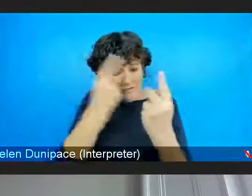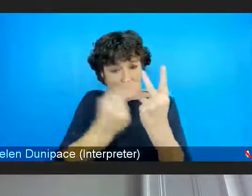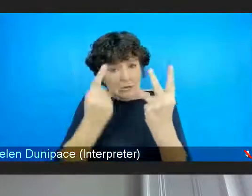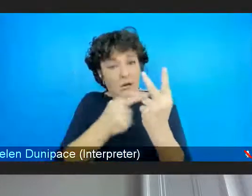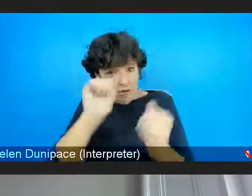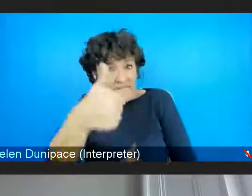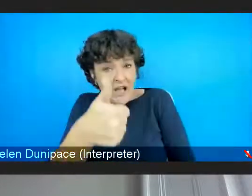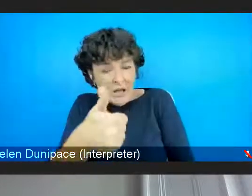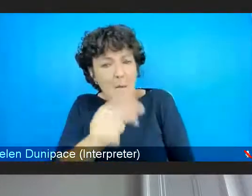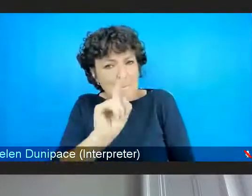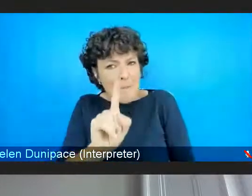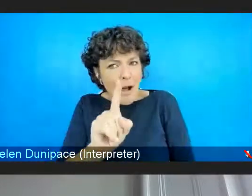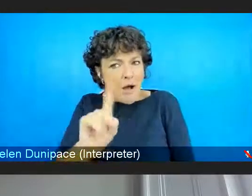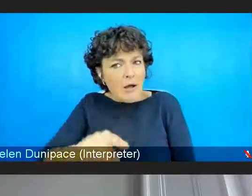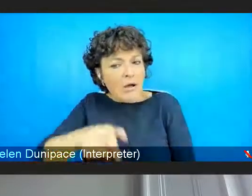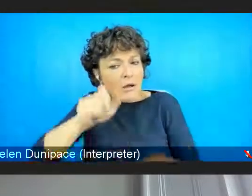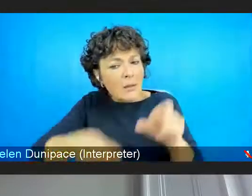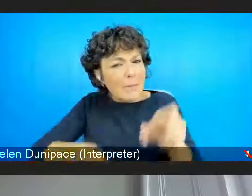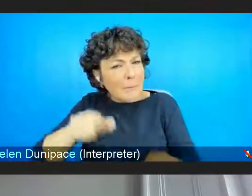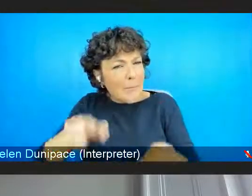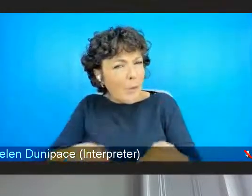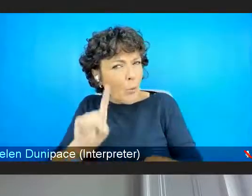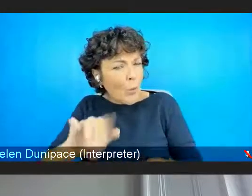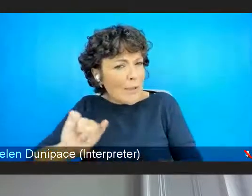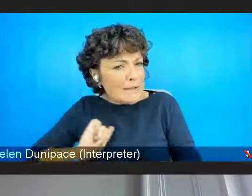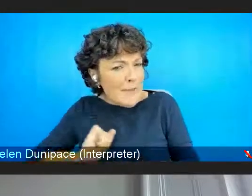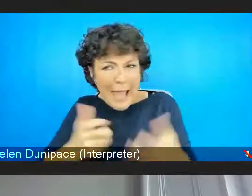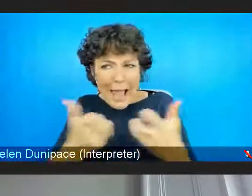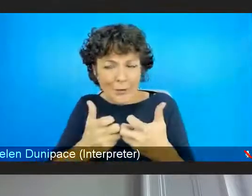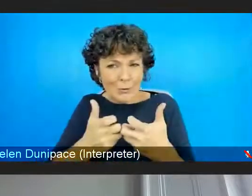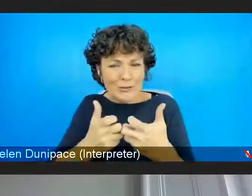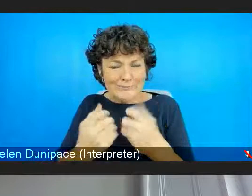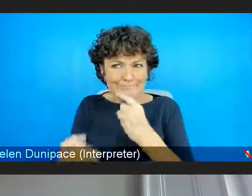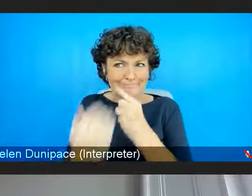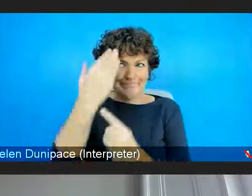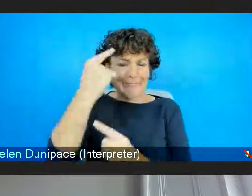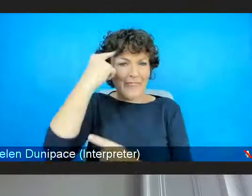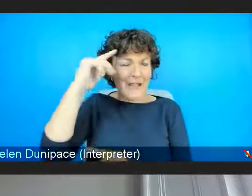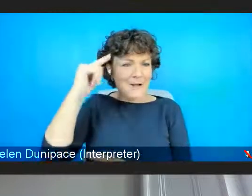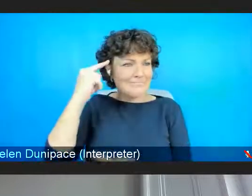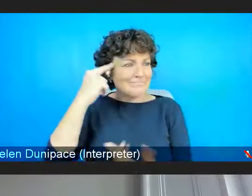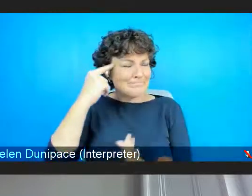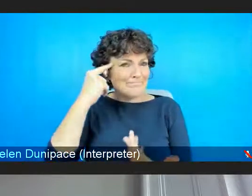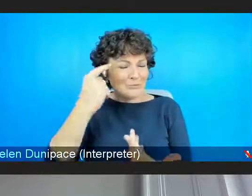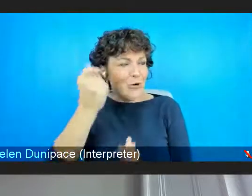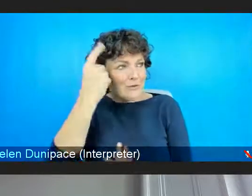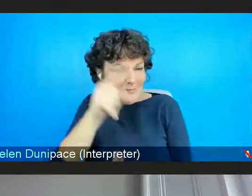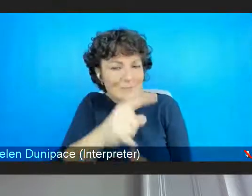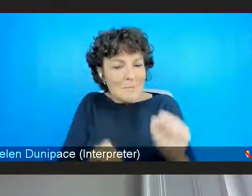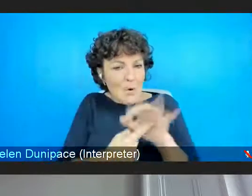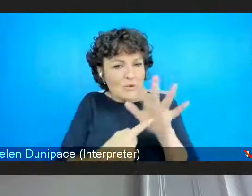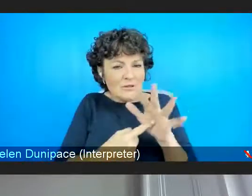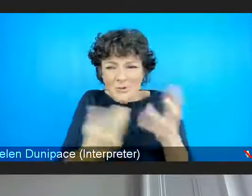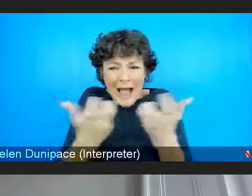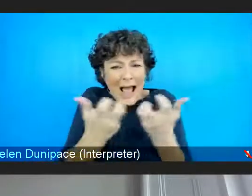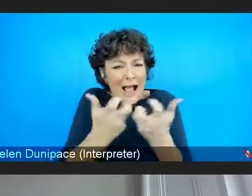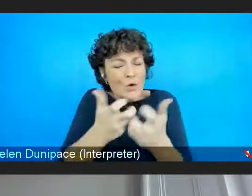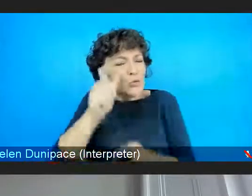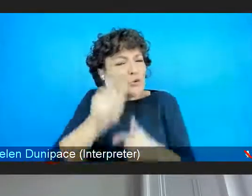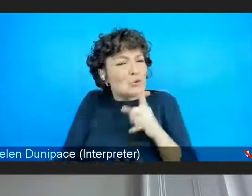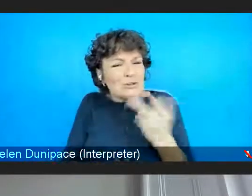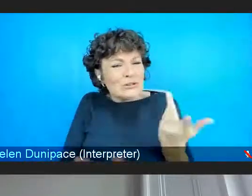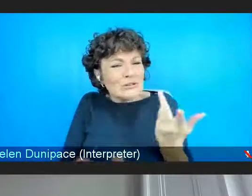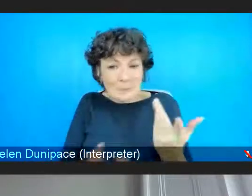to Professor Ski first, as you're the chair of the Just Transitions Commission, and how do we build a broad